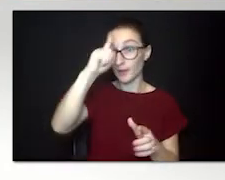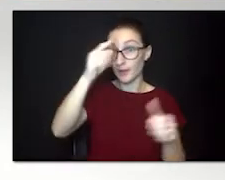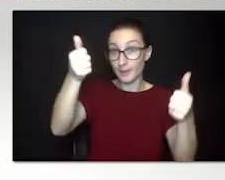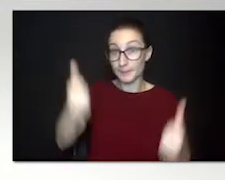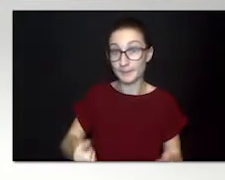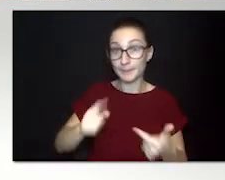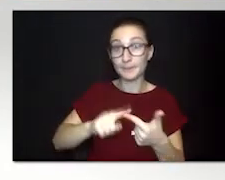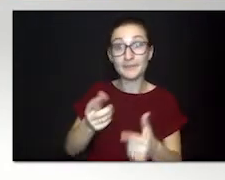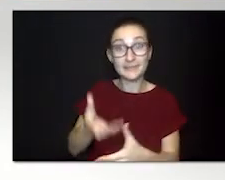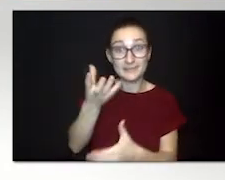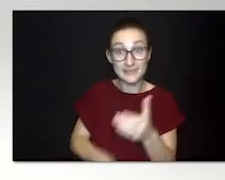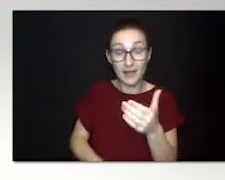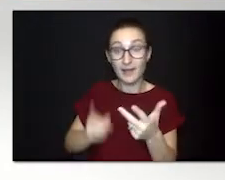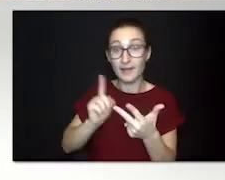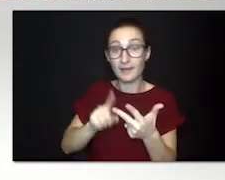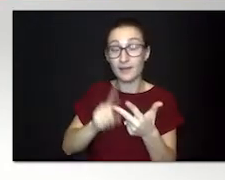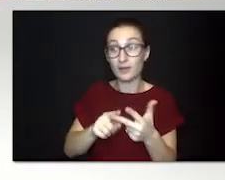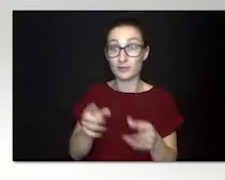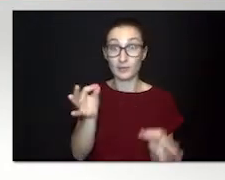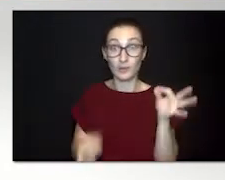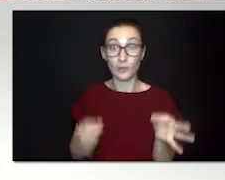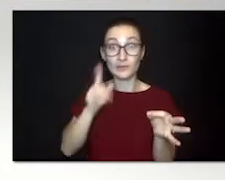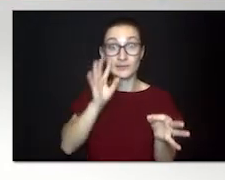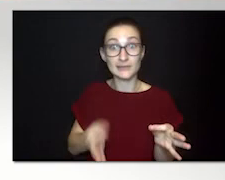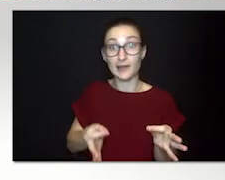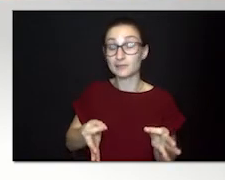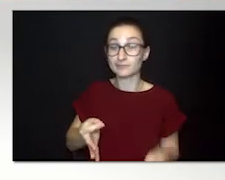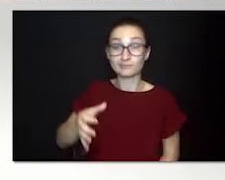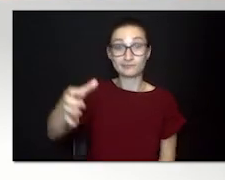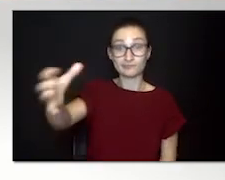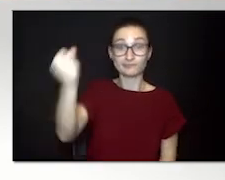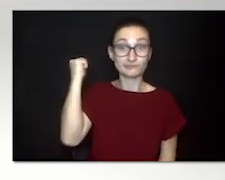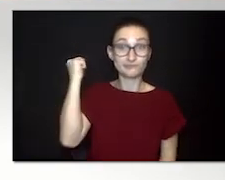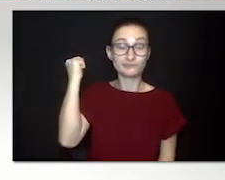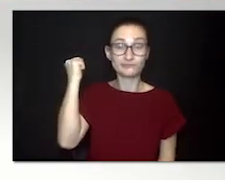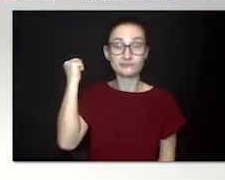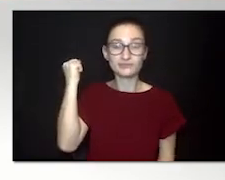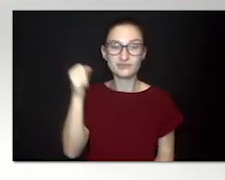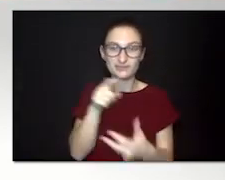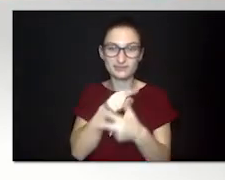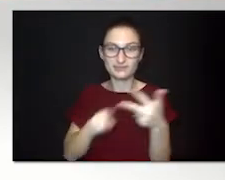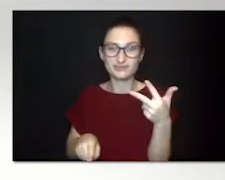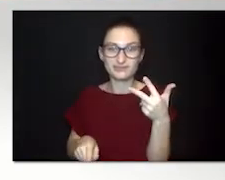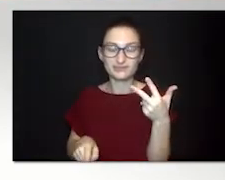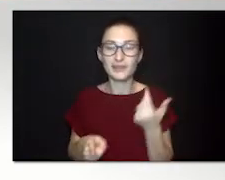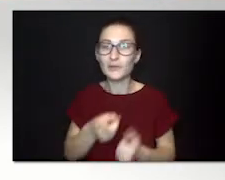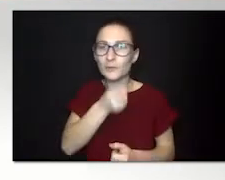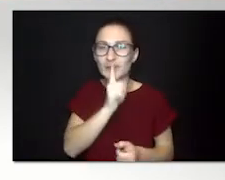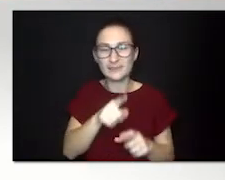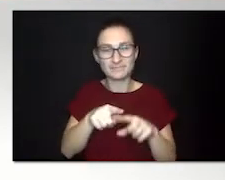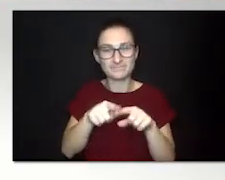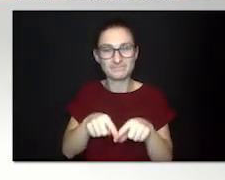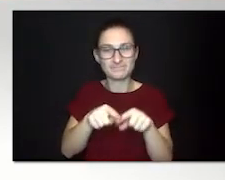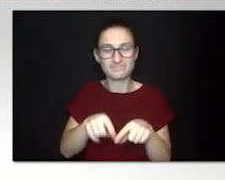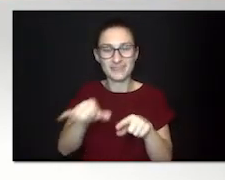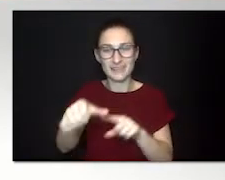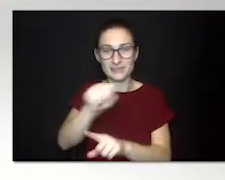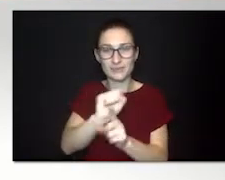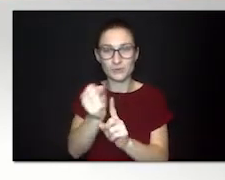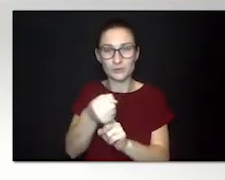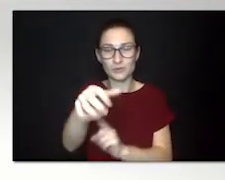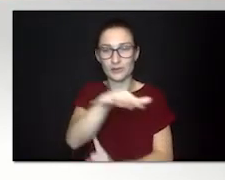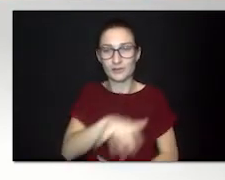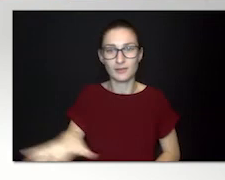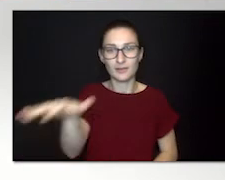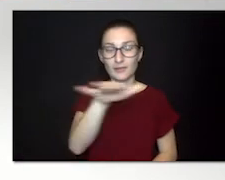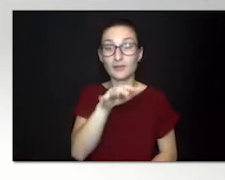their fiduciary duties to the ward. So in that case, it's really going to be a factual question for what's going on, and